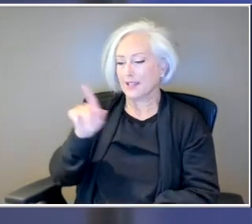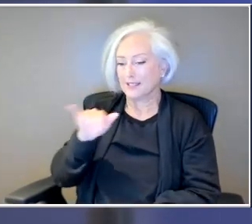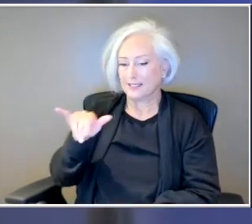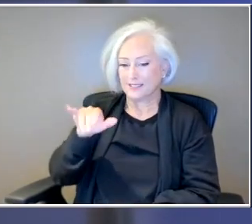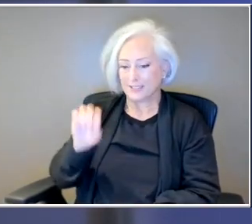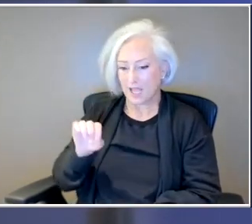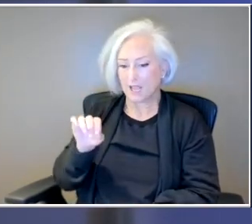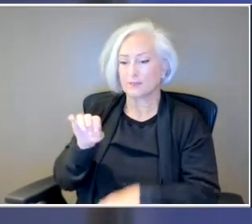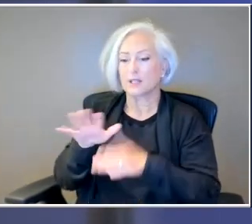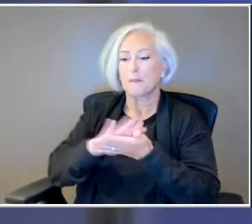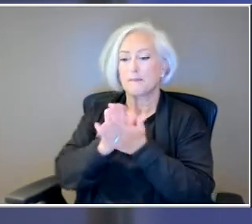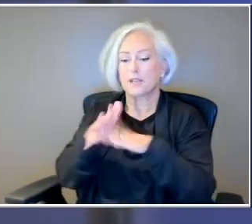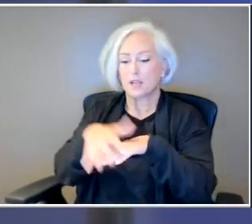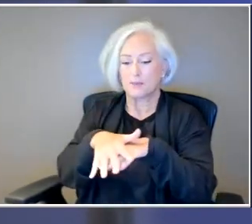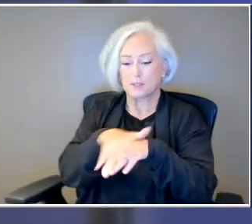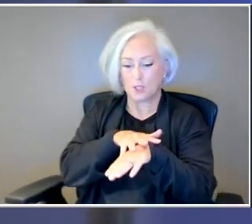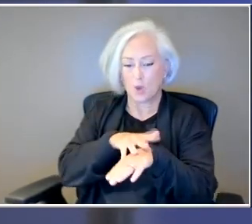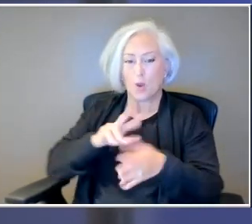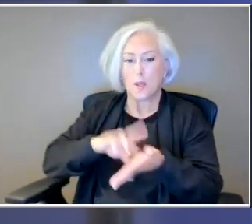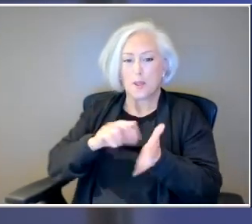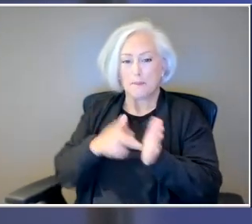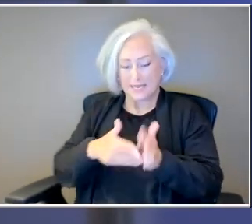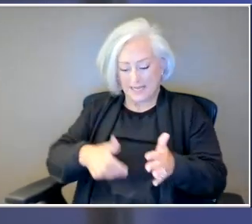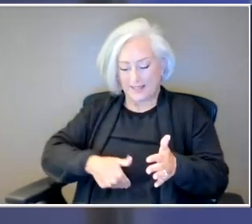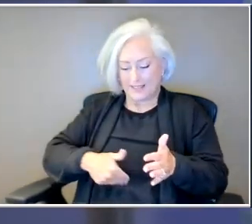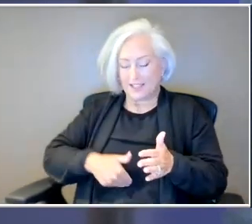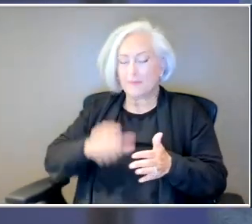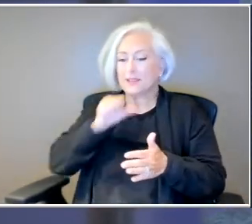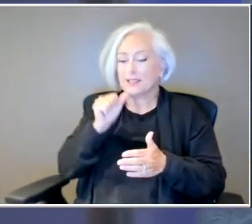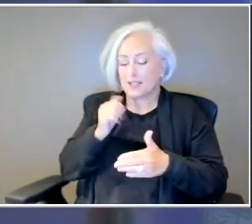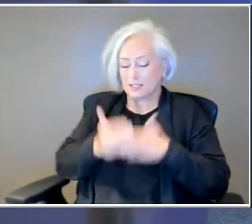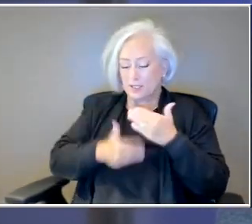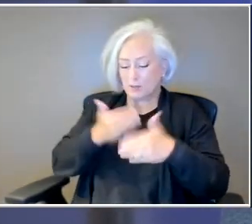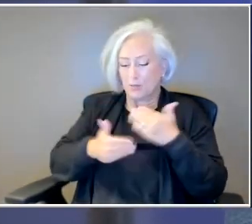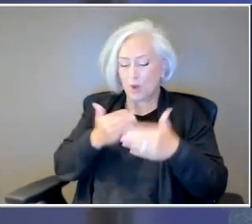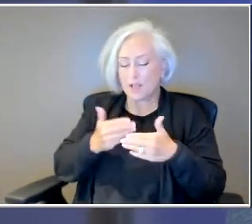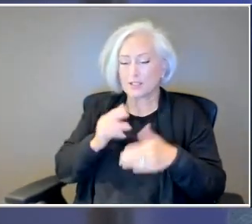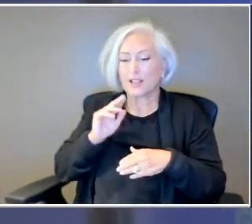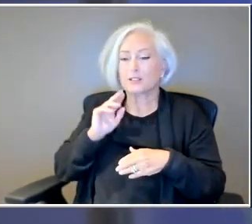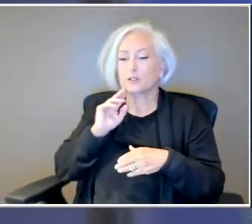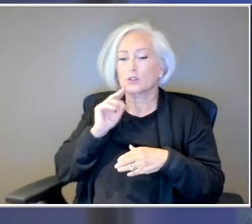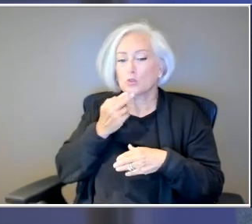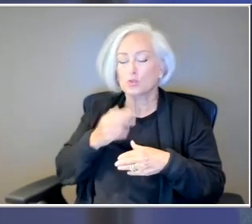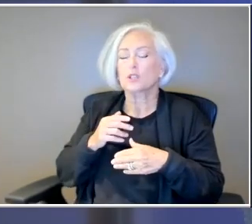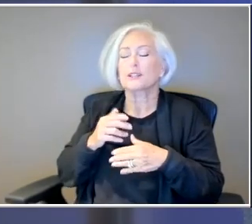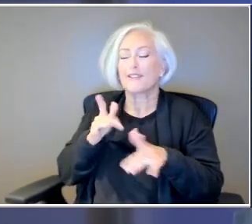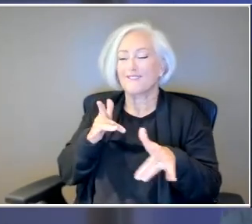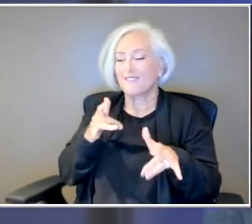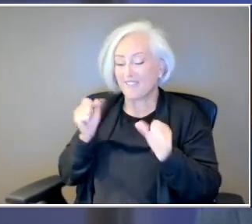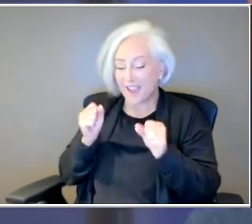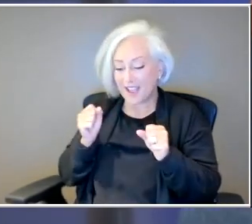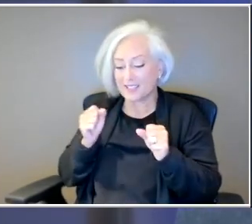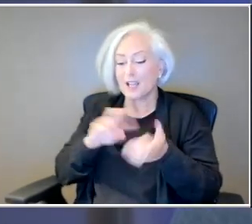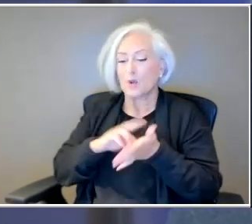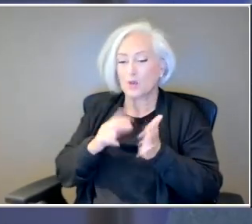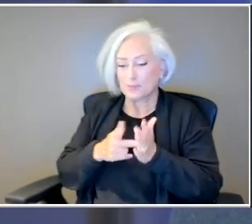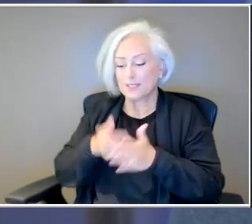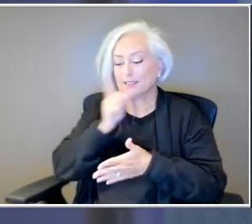is your stomach doesn't process the nutrients as quickly, and so the whole digestive process slows down a little bit. So those are, and then it